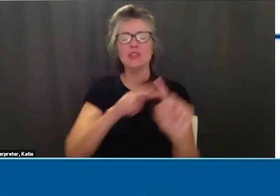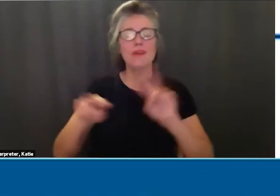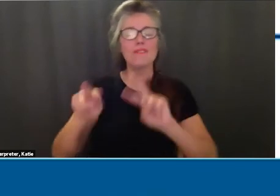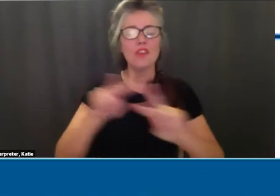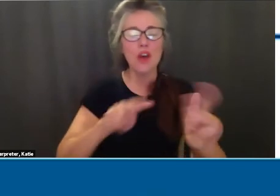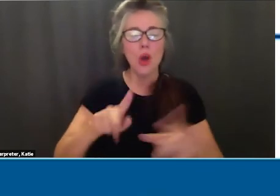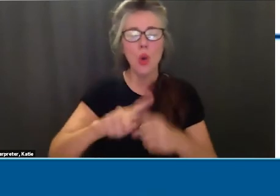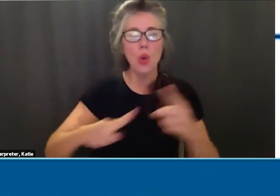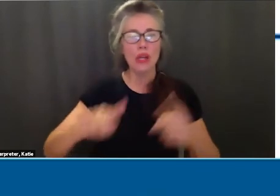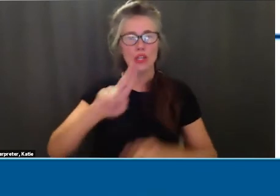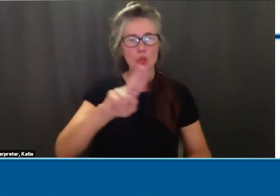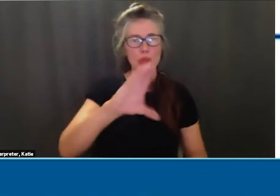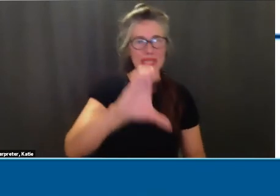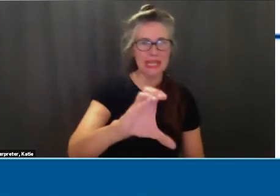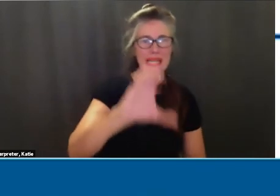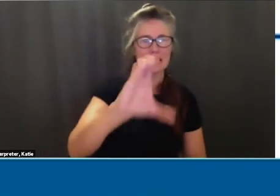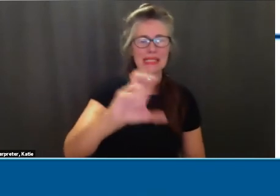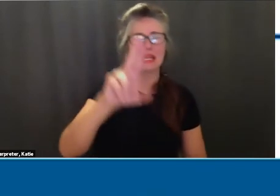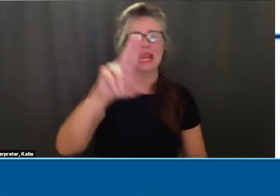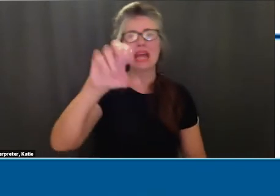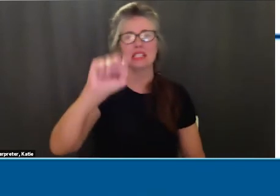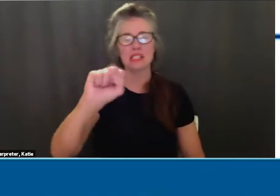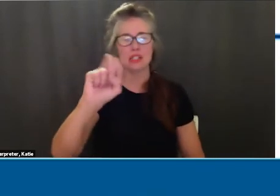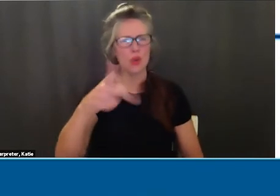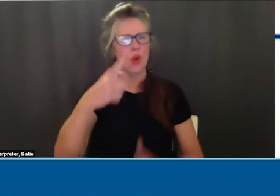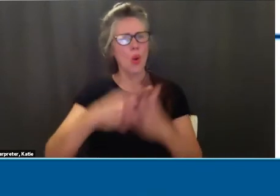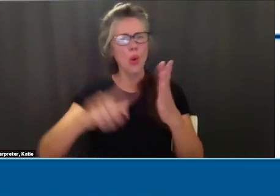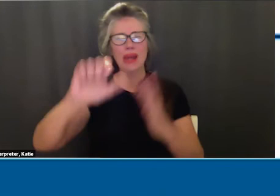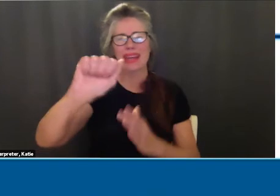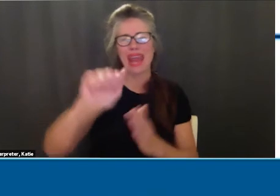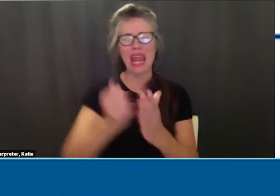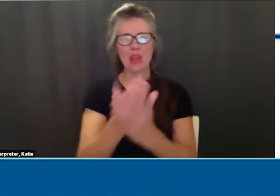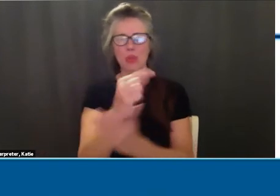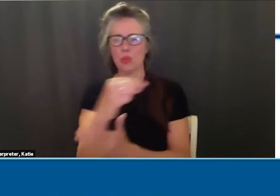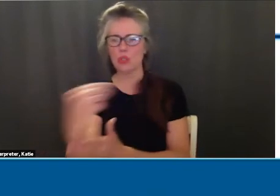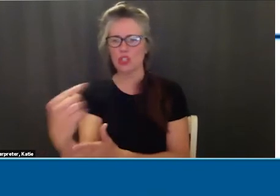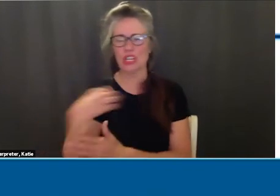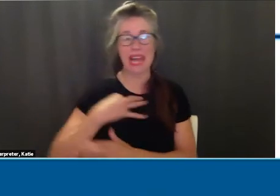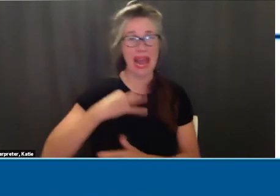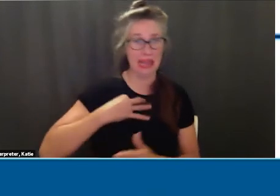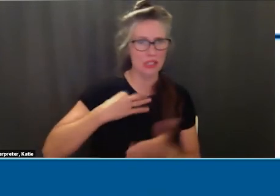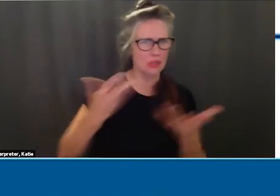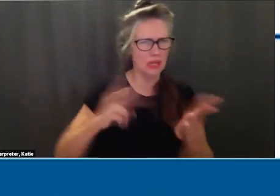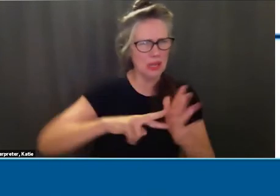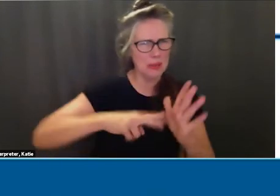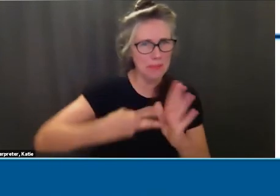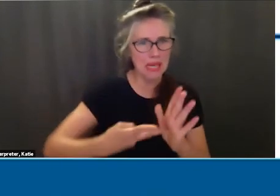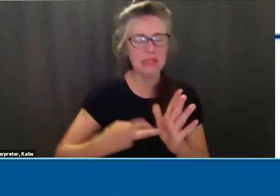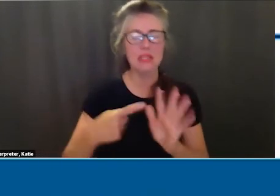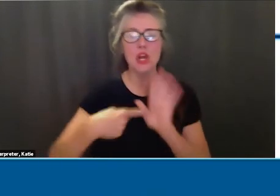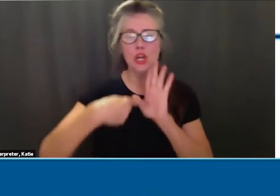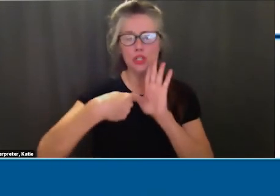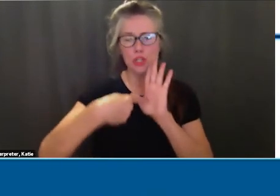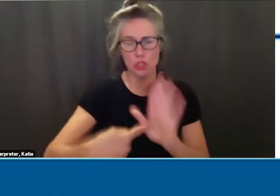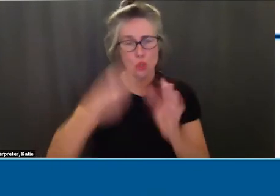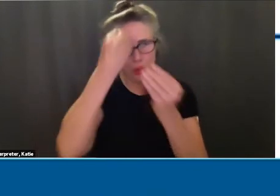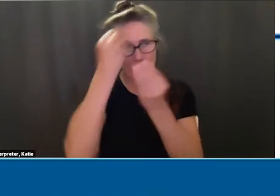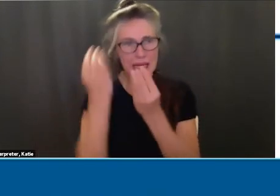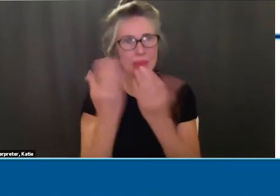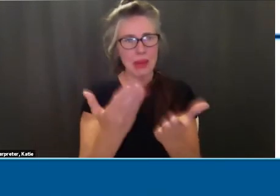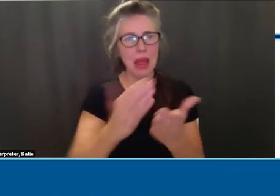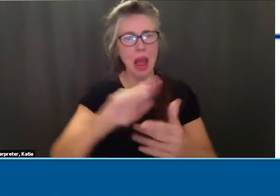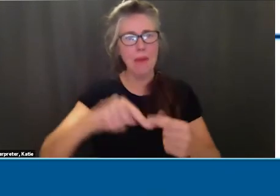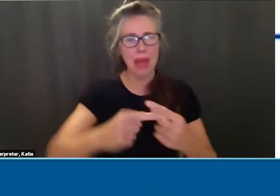UC, CSU, A through G eligibility is, to share data with you about our current A through G